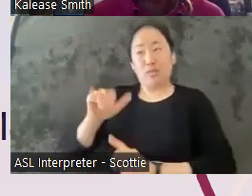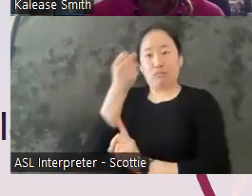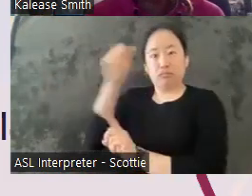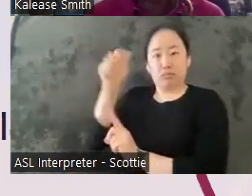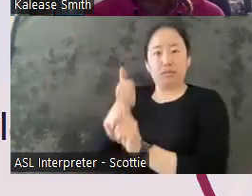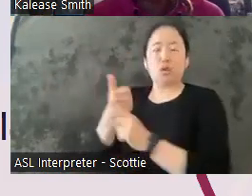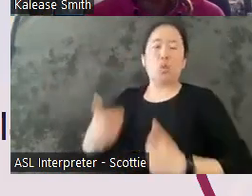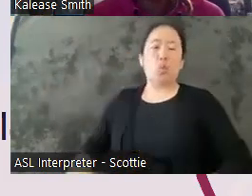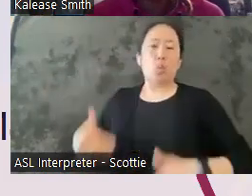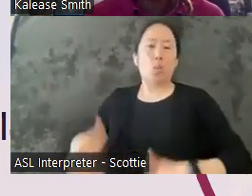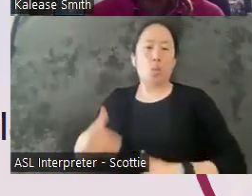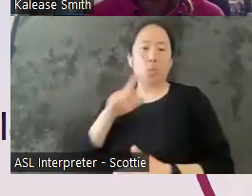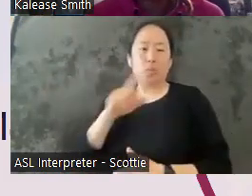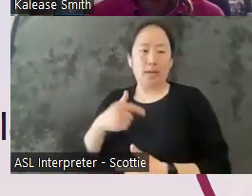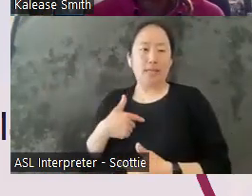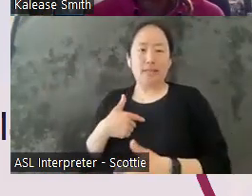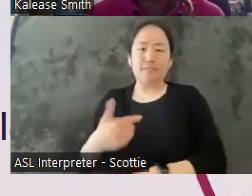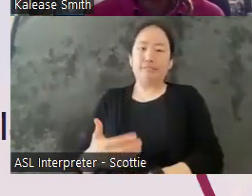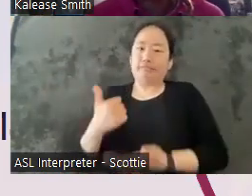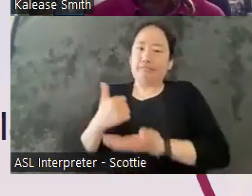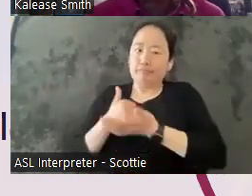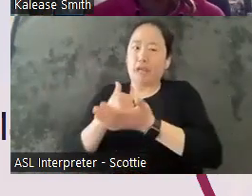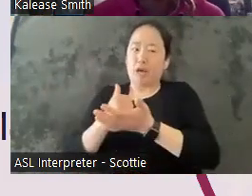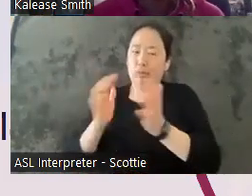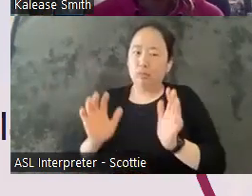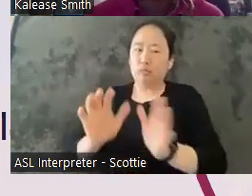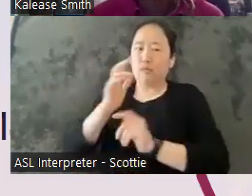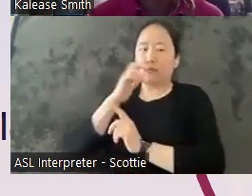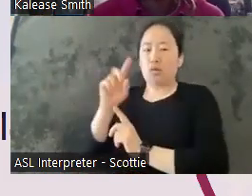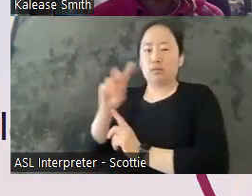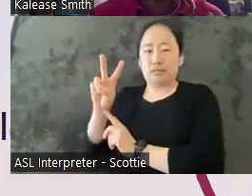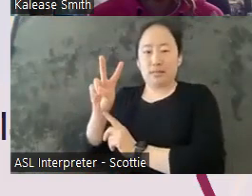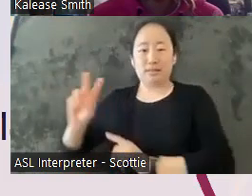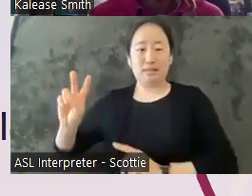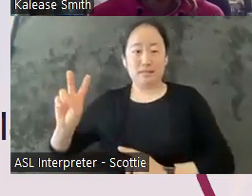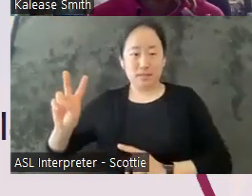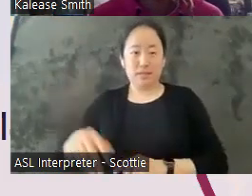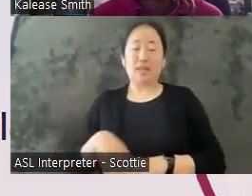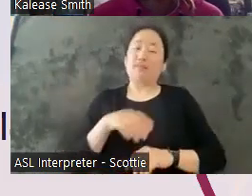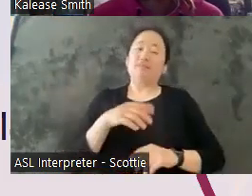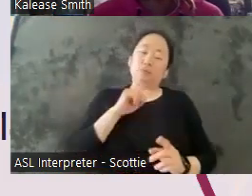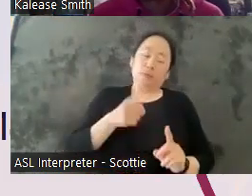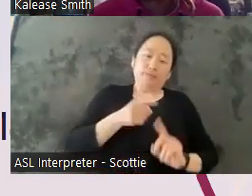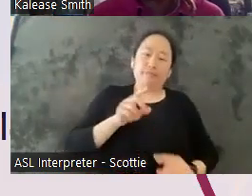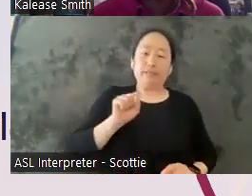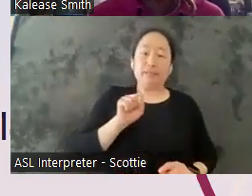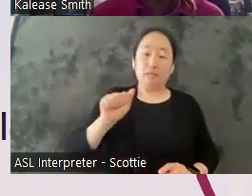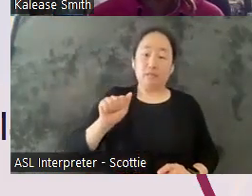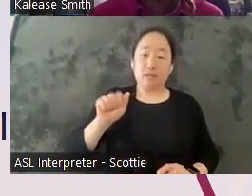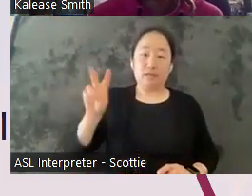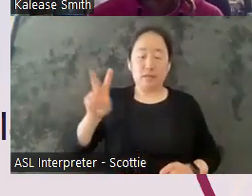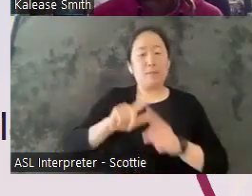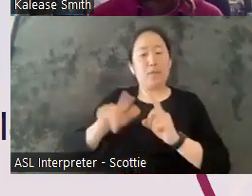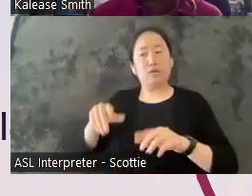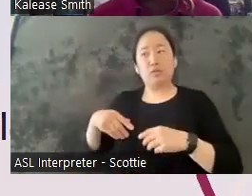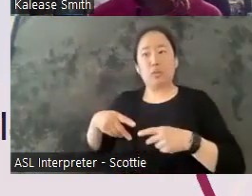victims, of course, and mainly sexual assault victims, but to be able to give them a voice and come forward